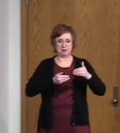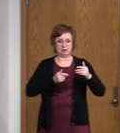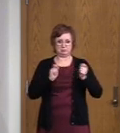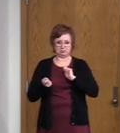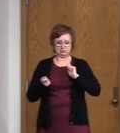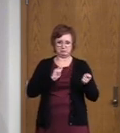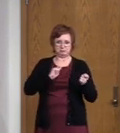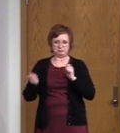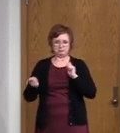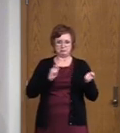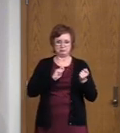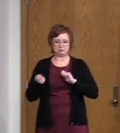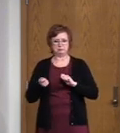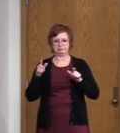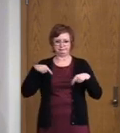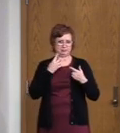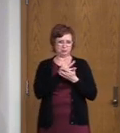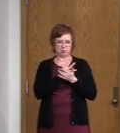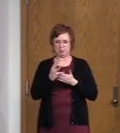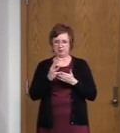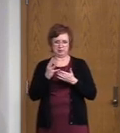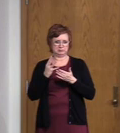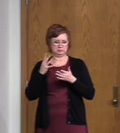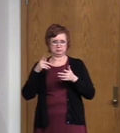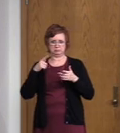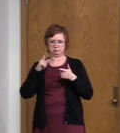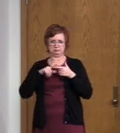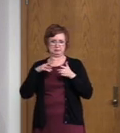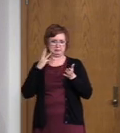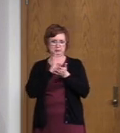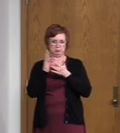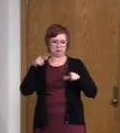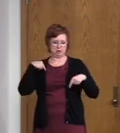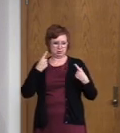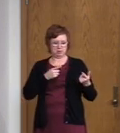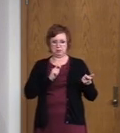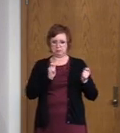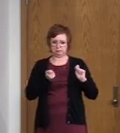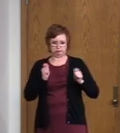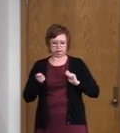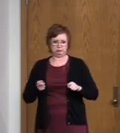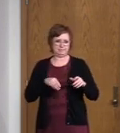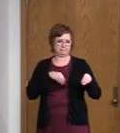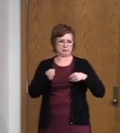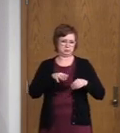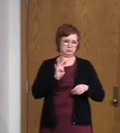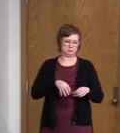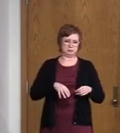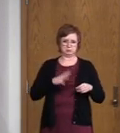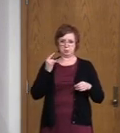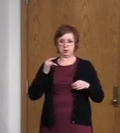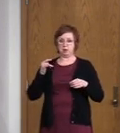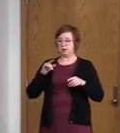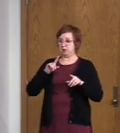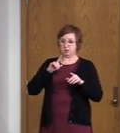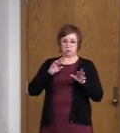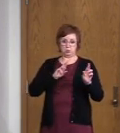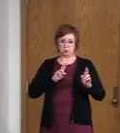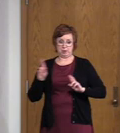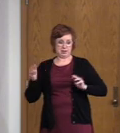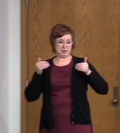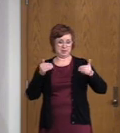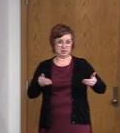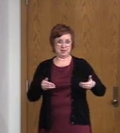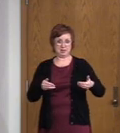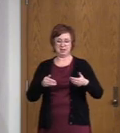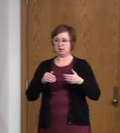of information that's coming to them in real time on a weekly basis with respect to delays in vaccine supplies or vaccine not showing up